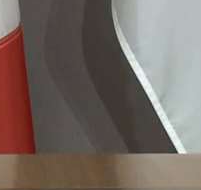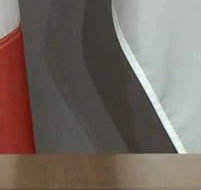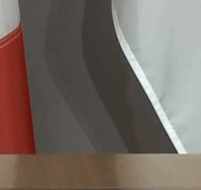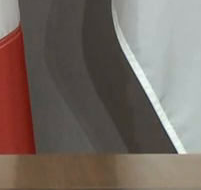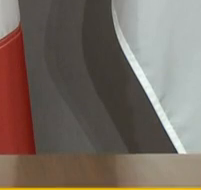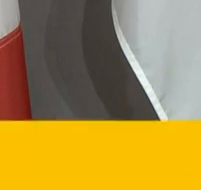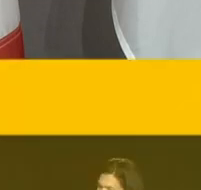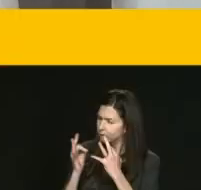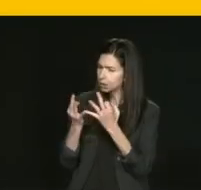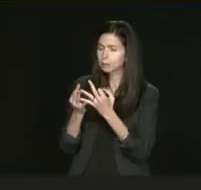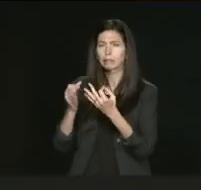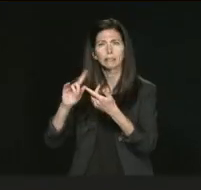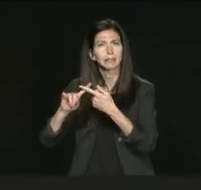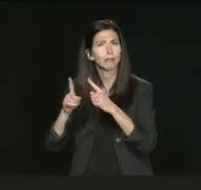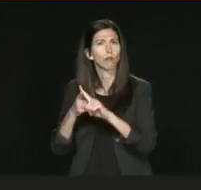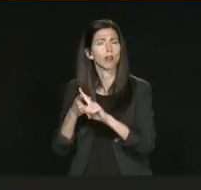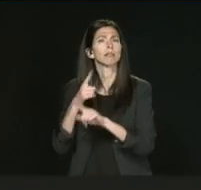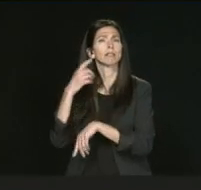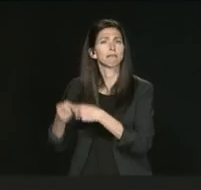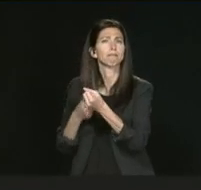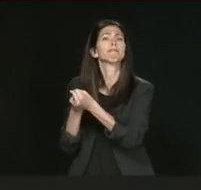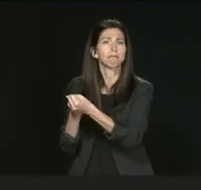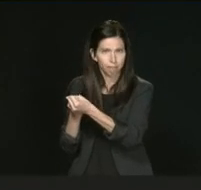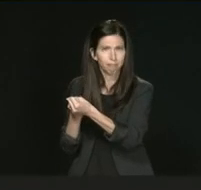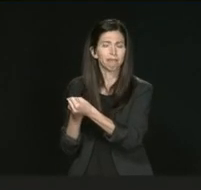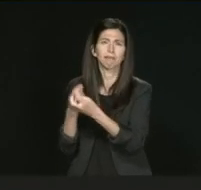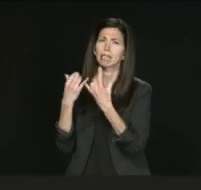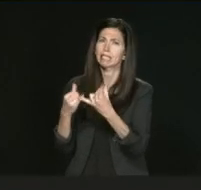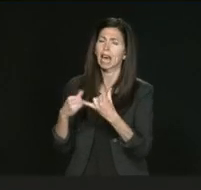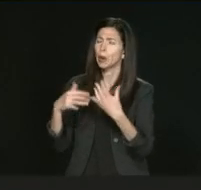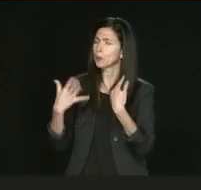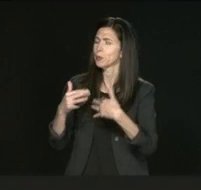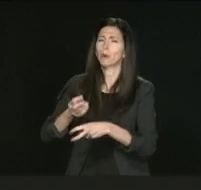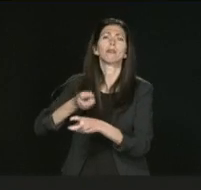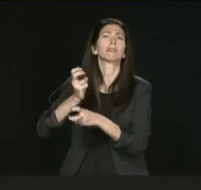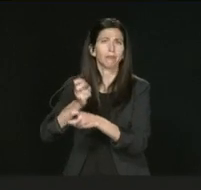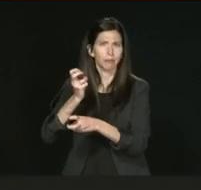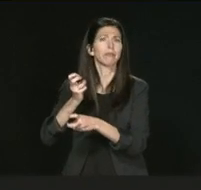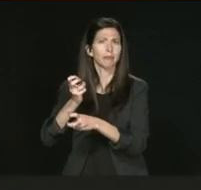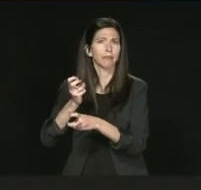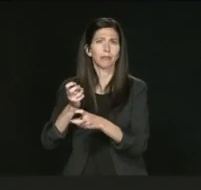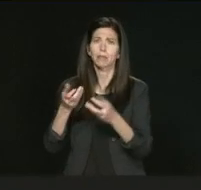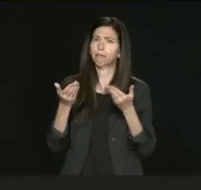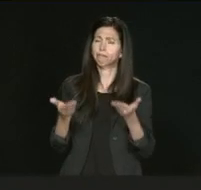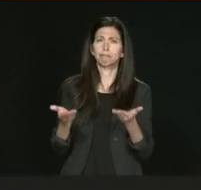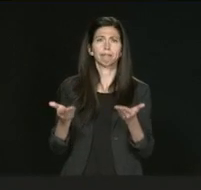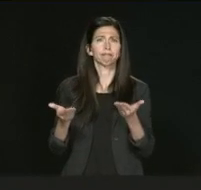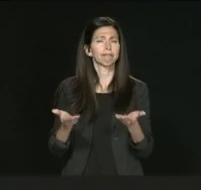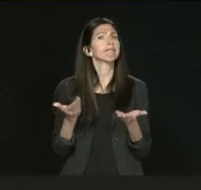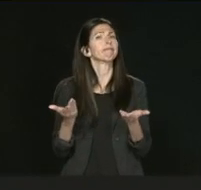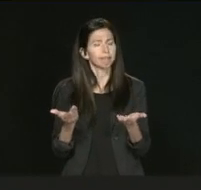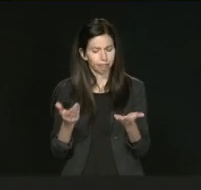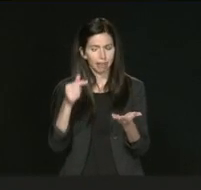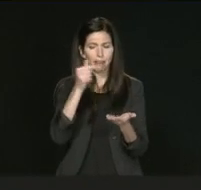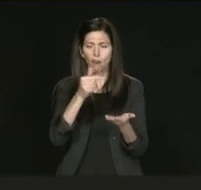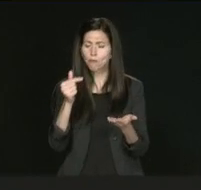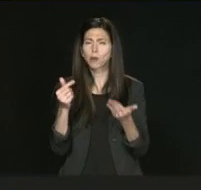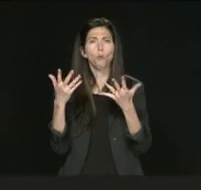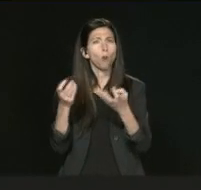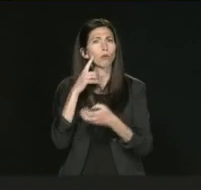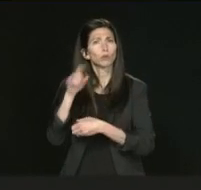the president of the Treasury Board, Jean-Yves Duclos, who is also the co-chair of the COVID Cabinet Committee. Let's listen in live. Impacted by this